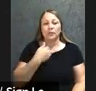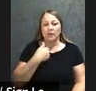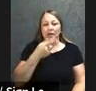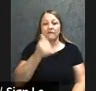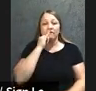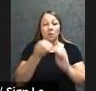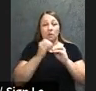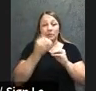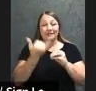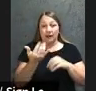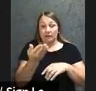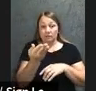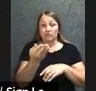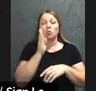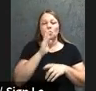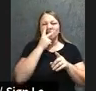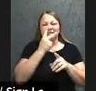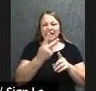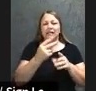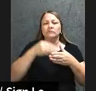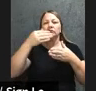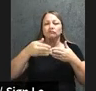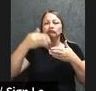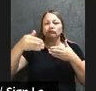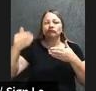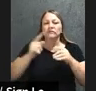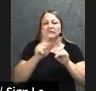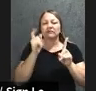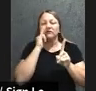sections of their site. The main number is